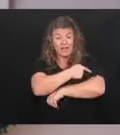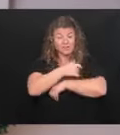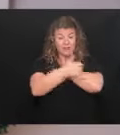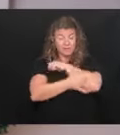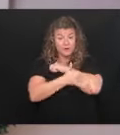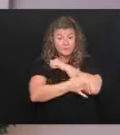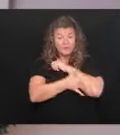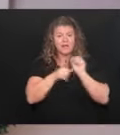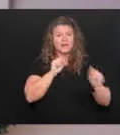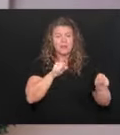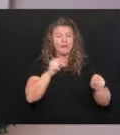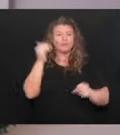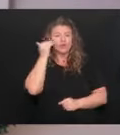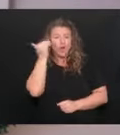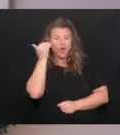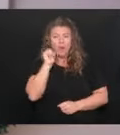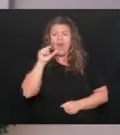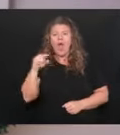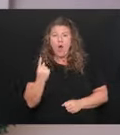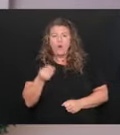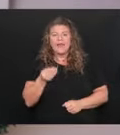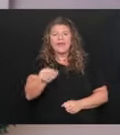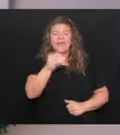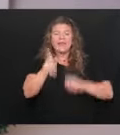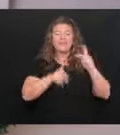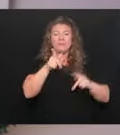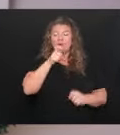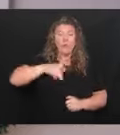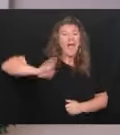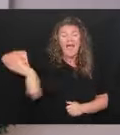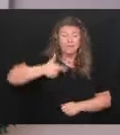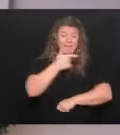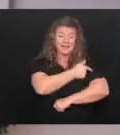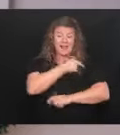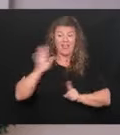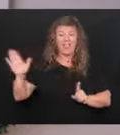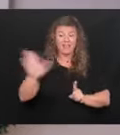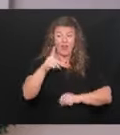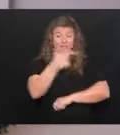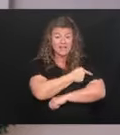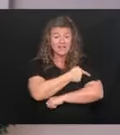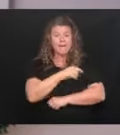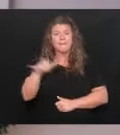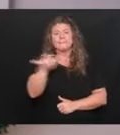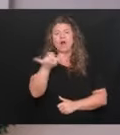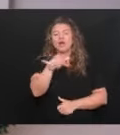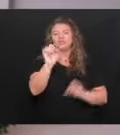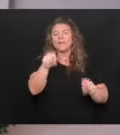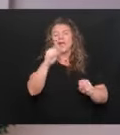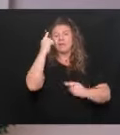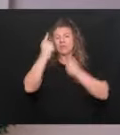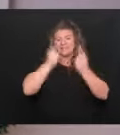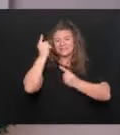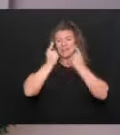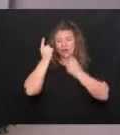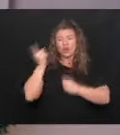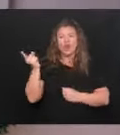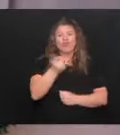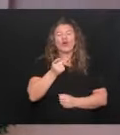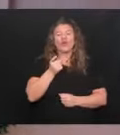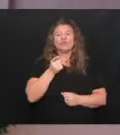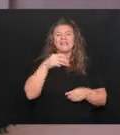to be able to not only give people who haven't been vaccinated their vaccines, but also be able to consider those folks in